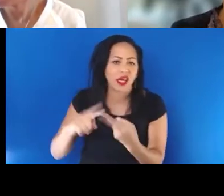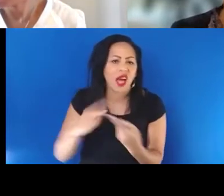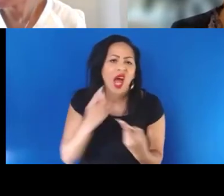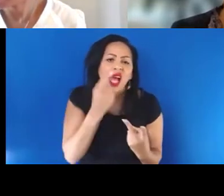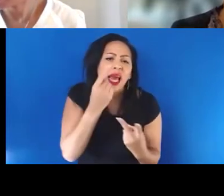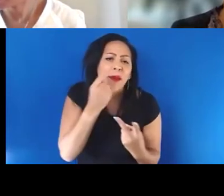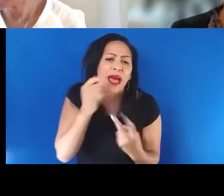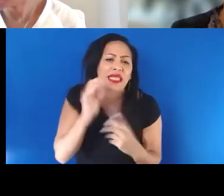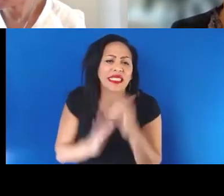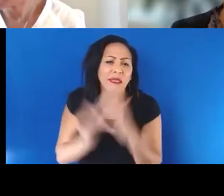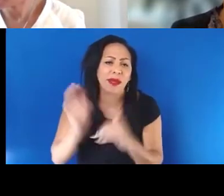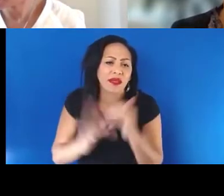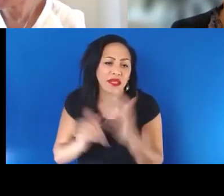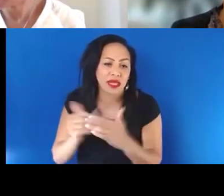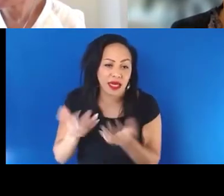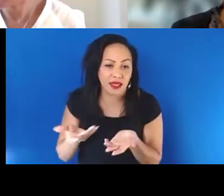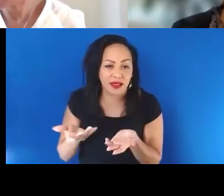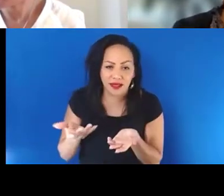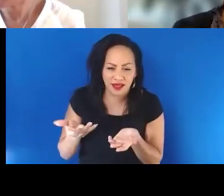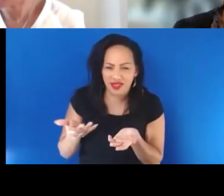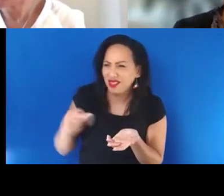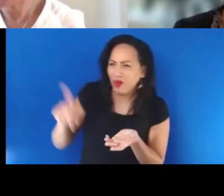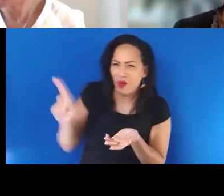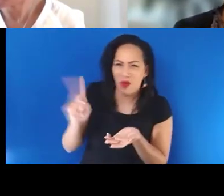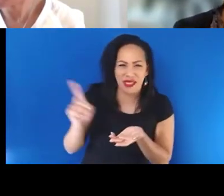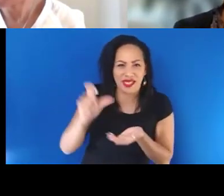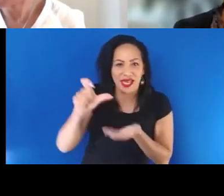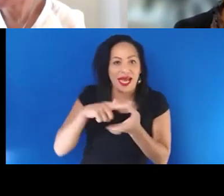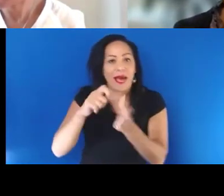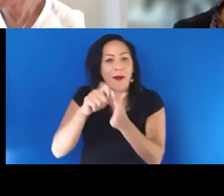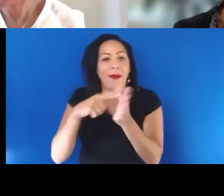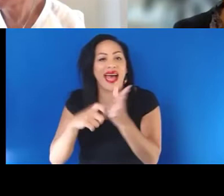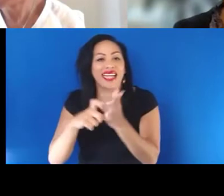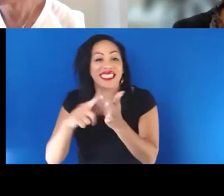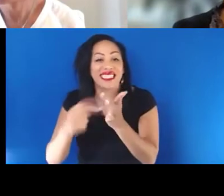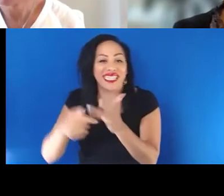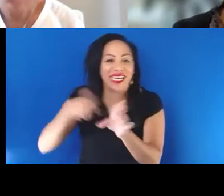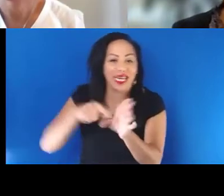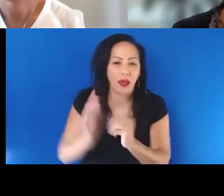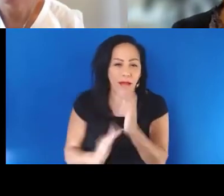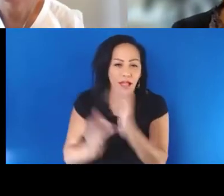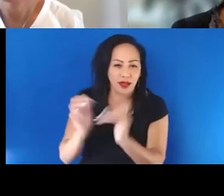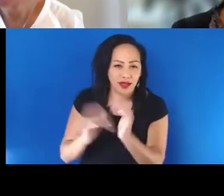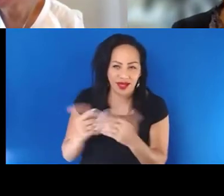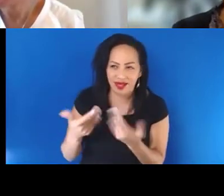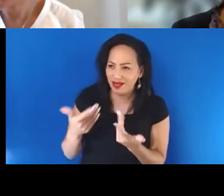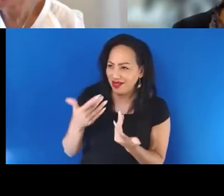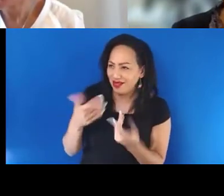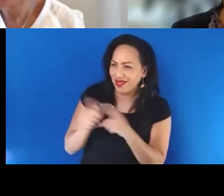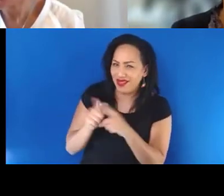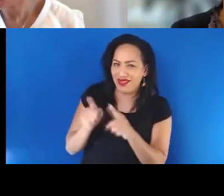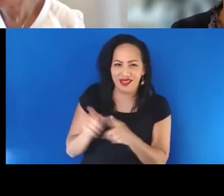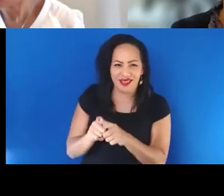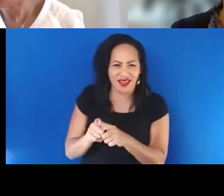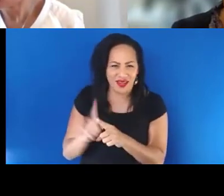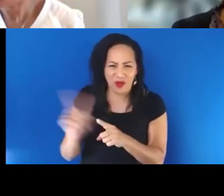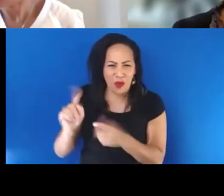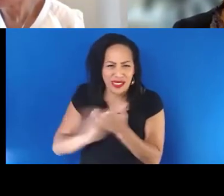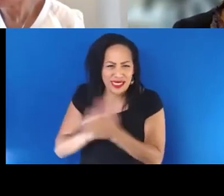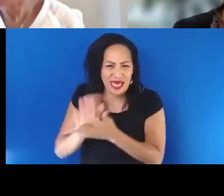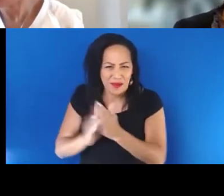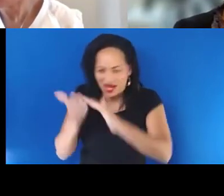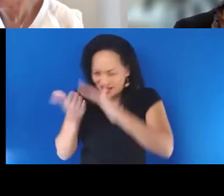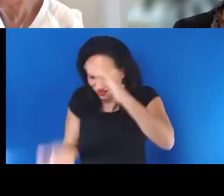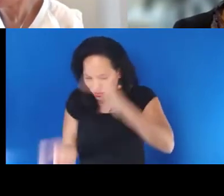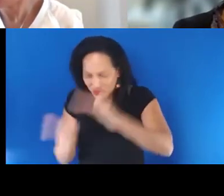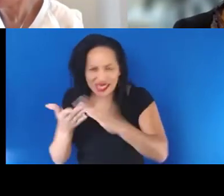like a bottomless pit that is never filled. It's just ongoing. Or the field, what is the field? You know,